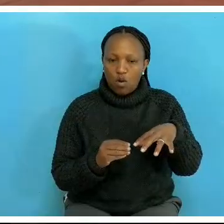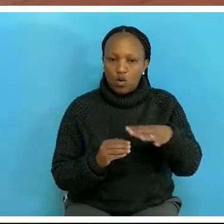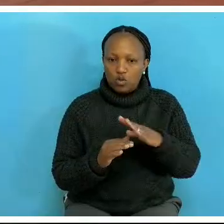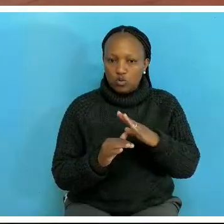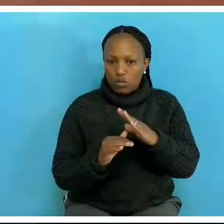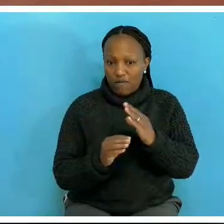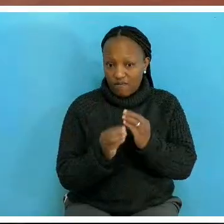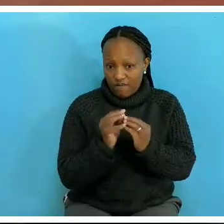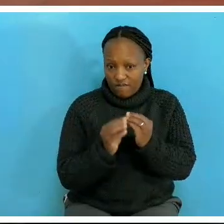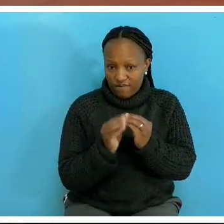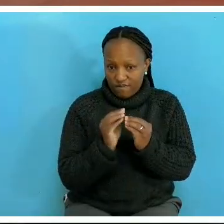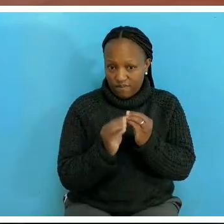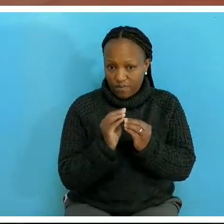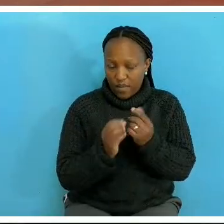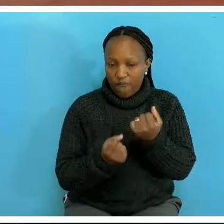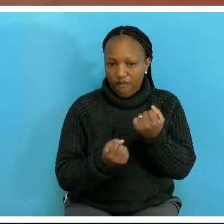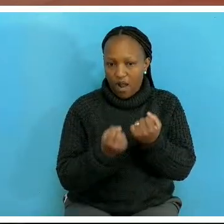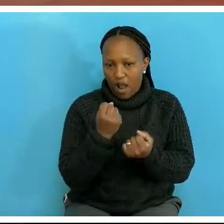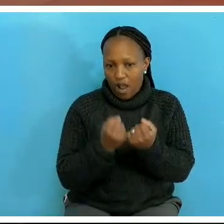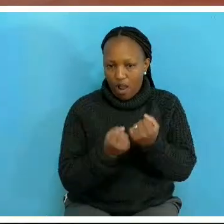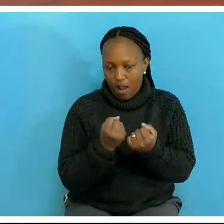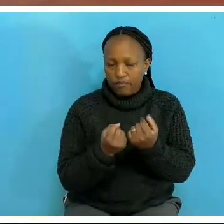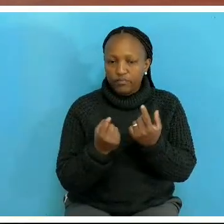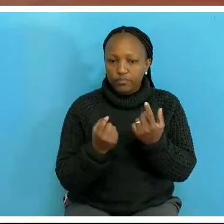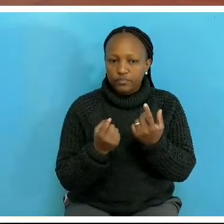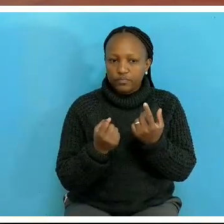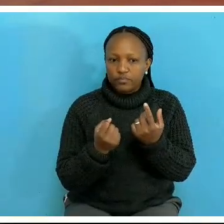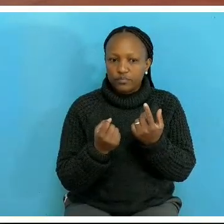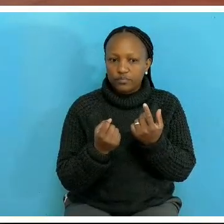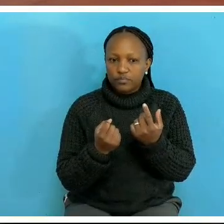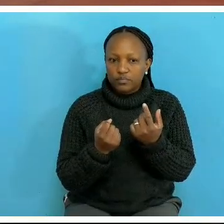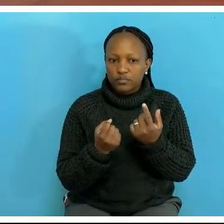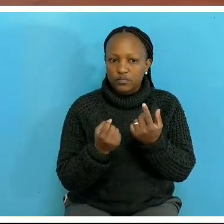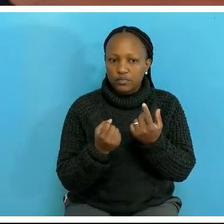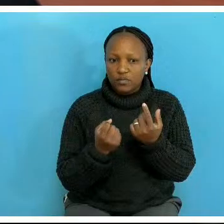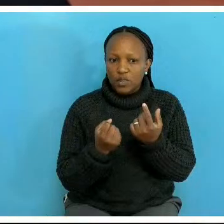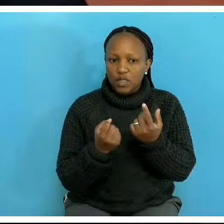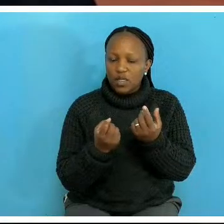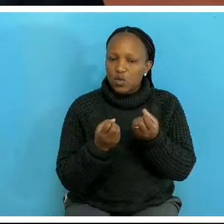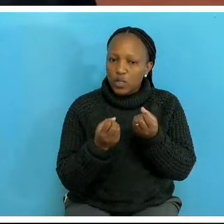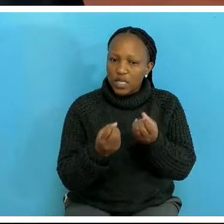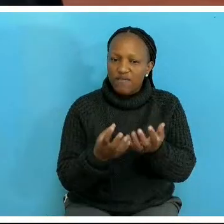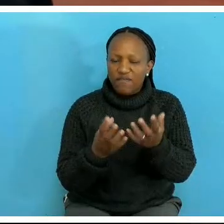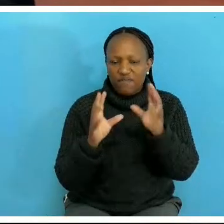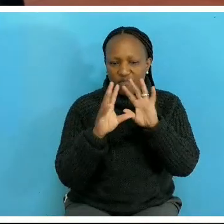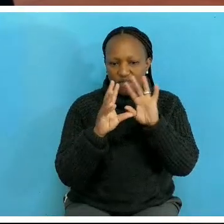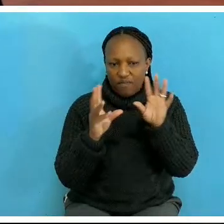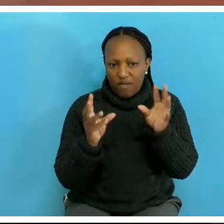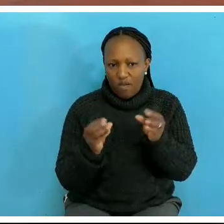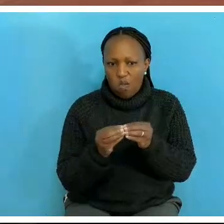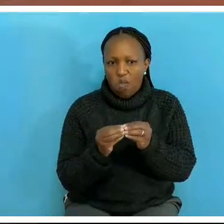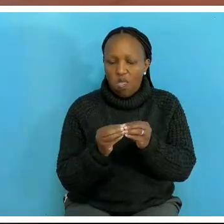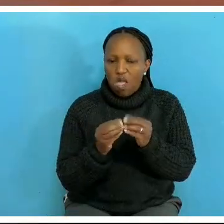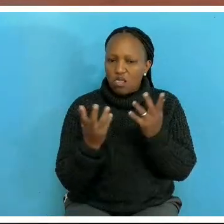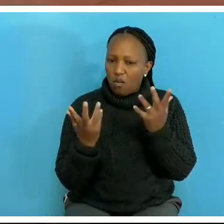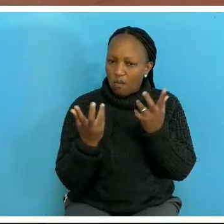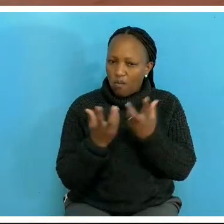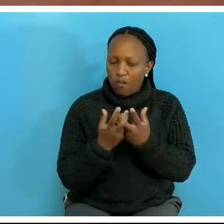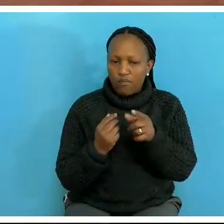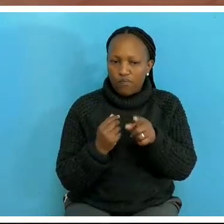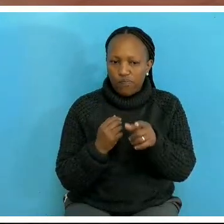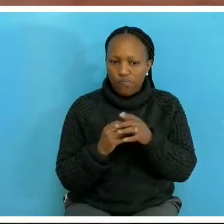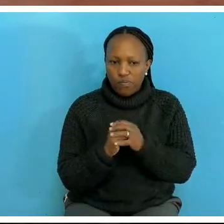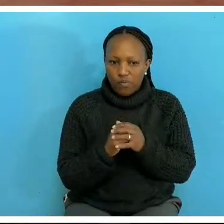the cars to its original standard. They give you the module, they give you everything that goes with it.